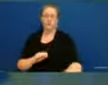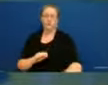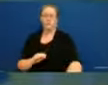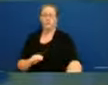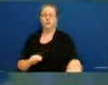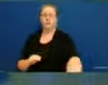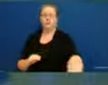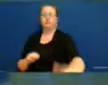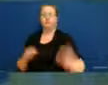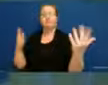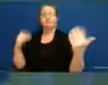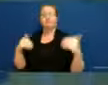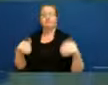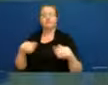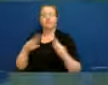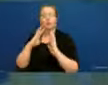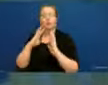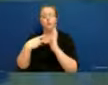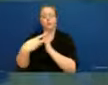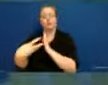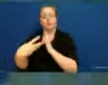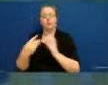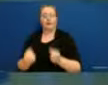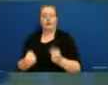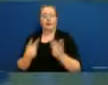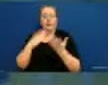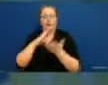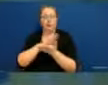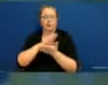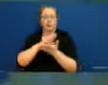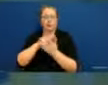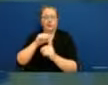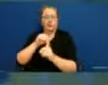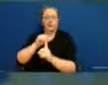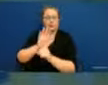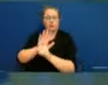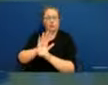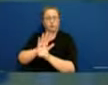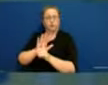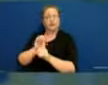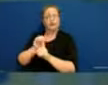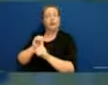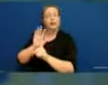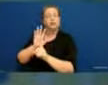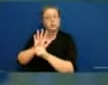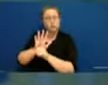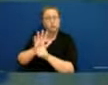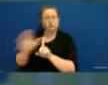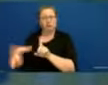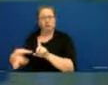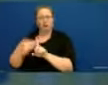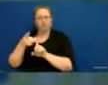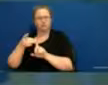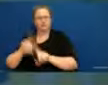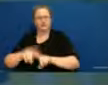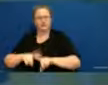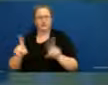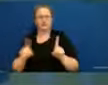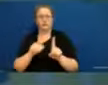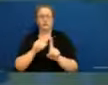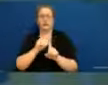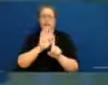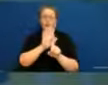This is just a numerical graph of the number of school exposures, and I just want to remind people that exposure